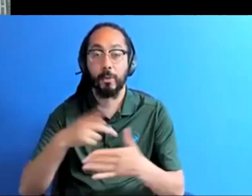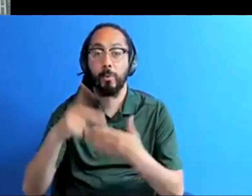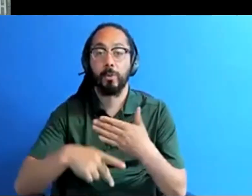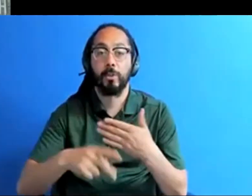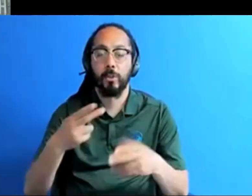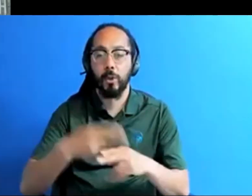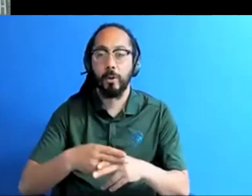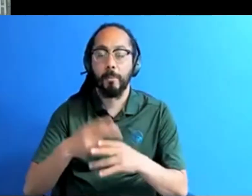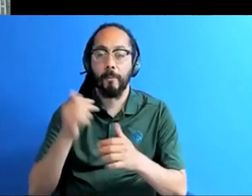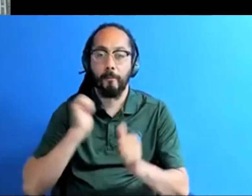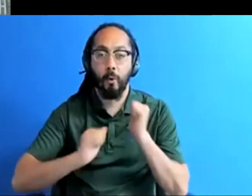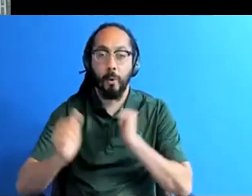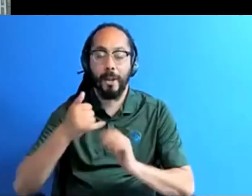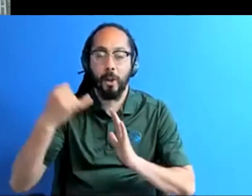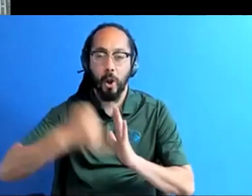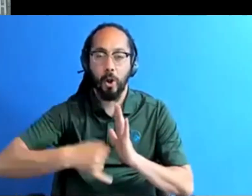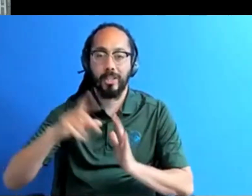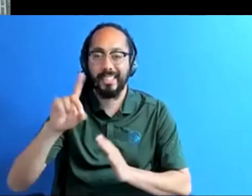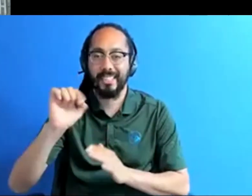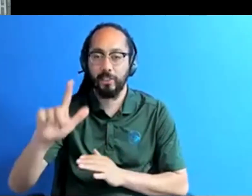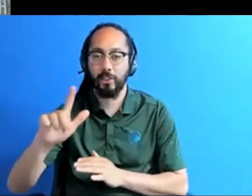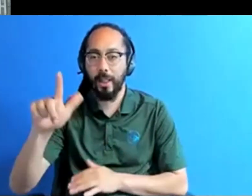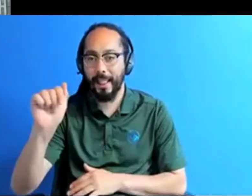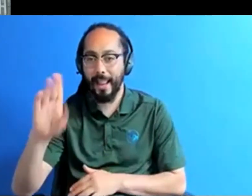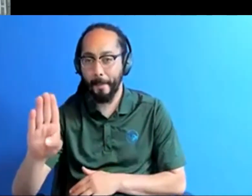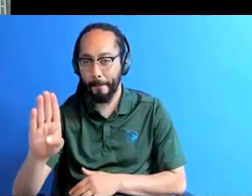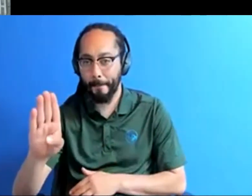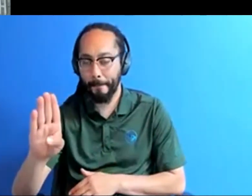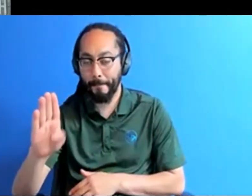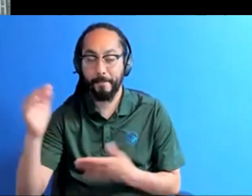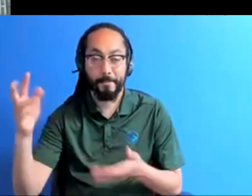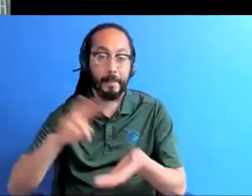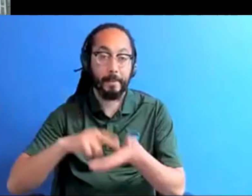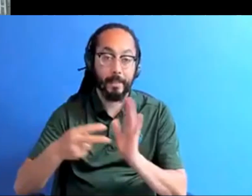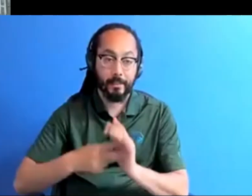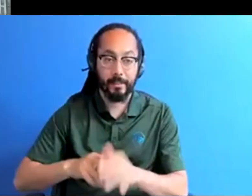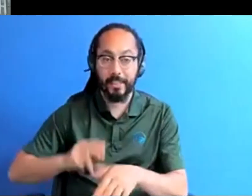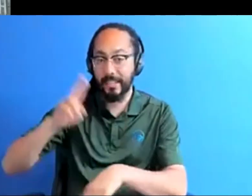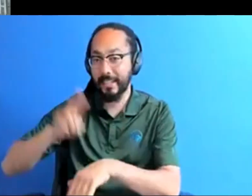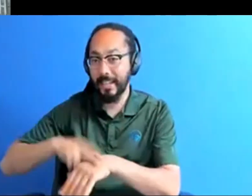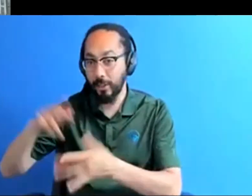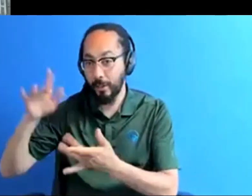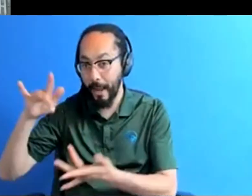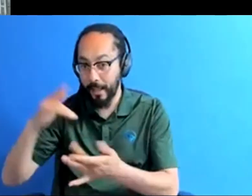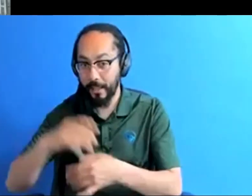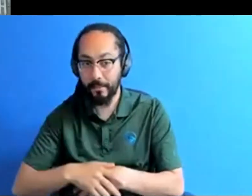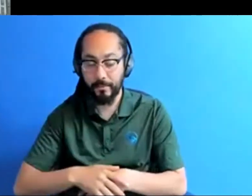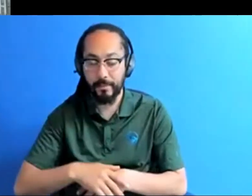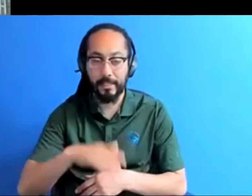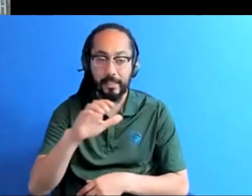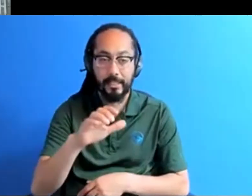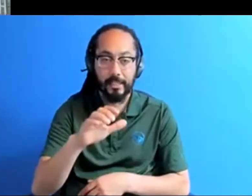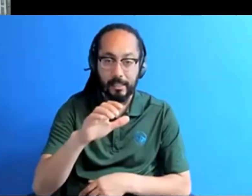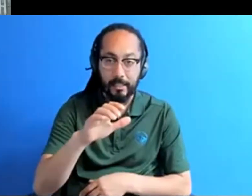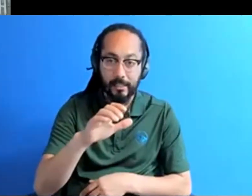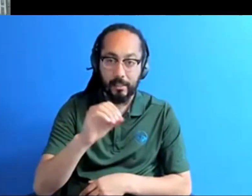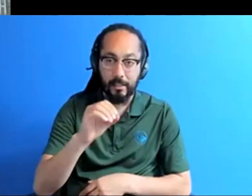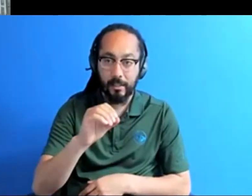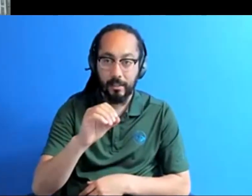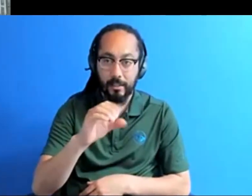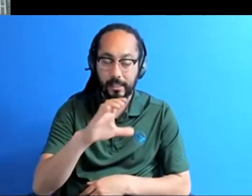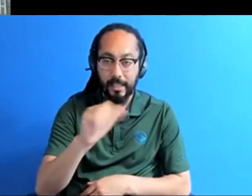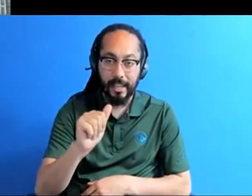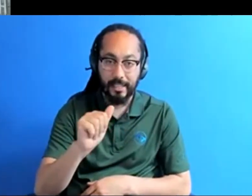Lab, where the National Ballet, the COC, and a consortium of other groups will